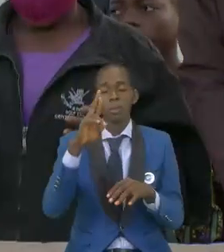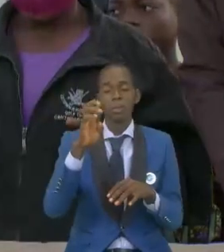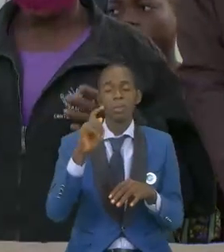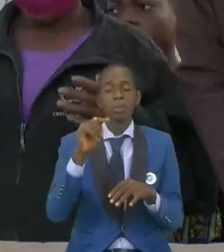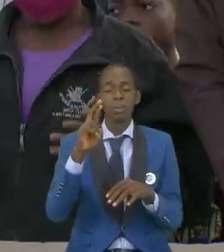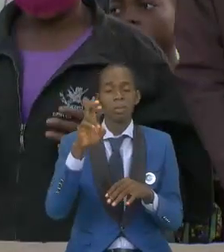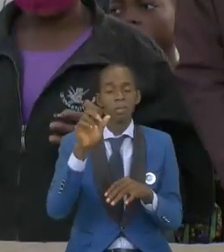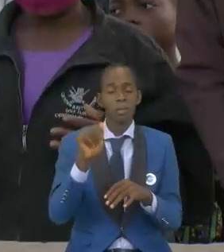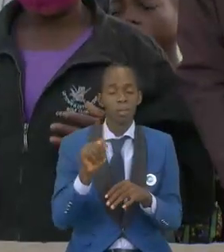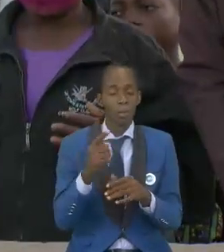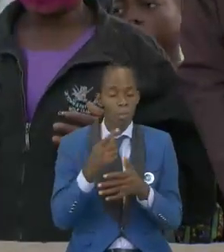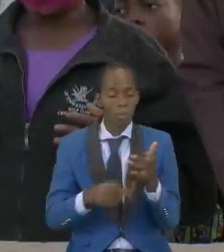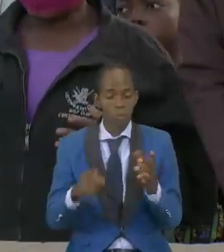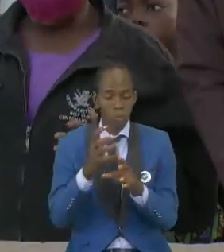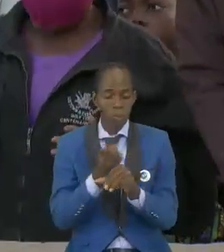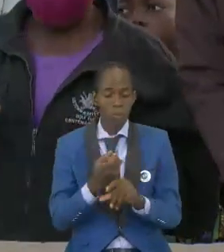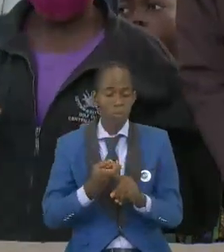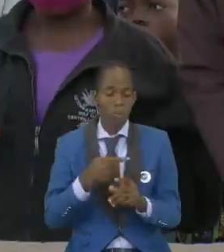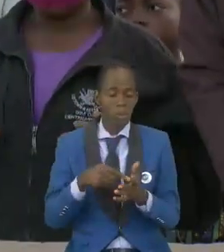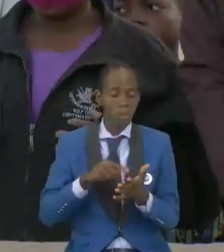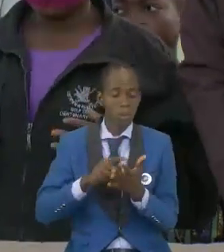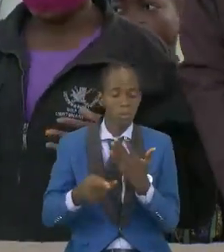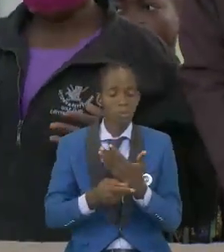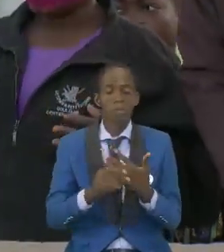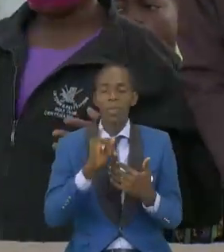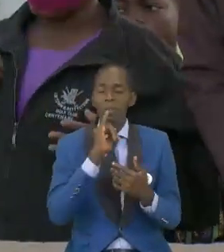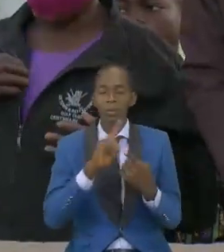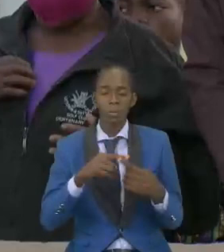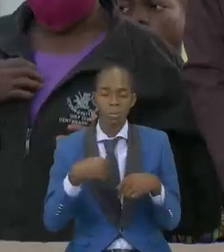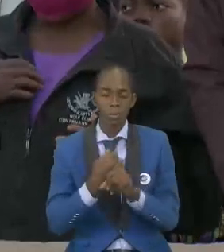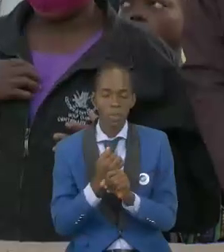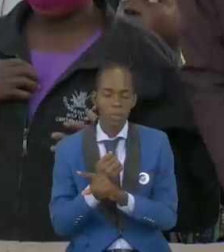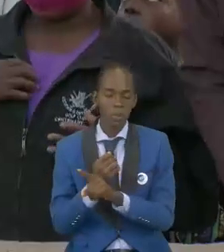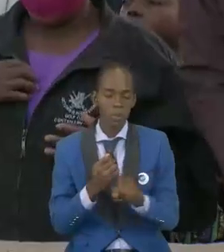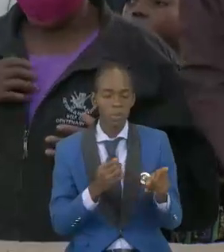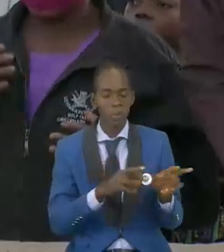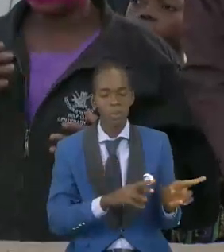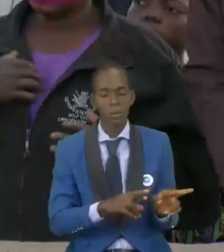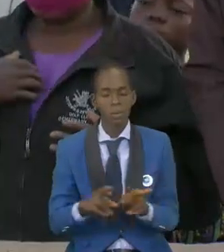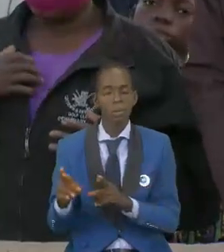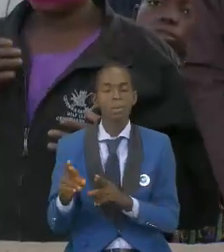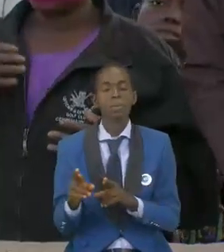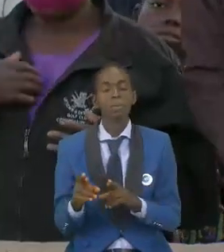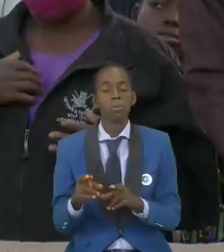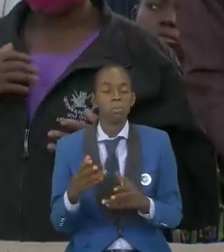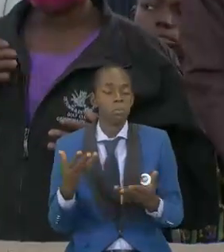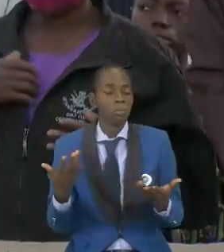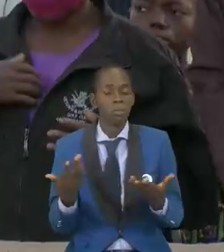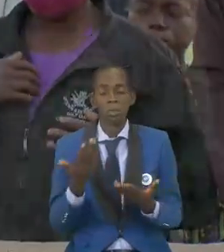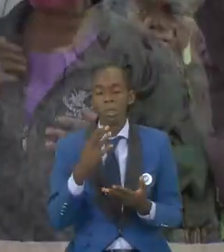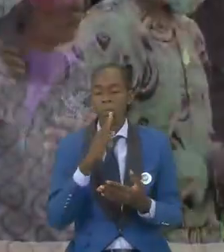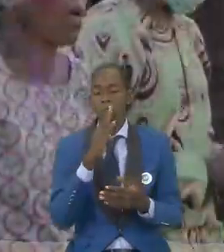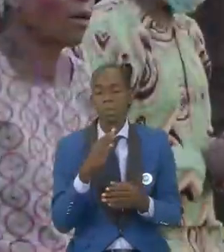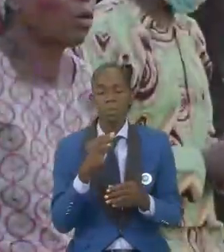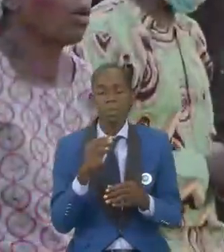ready. But 50 times, the Bible, the Lord